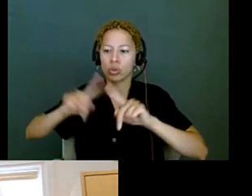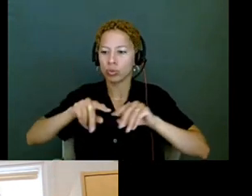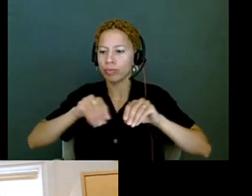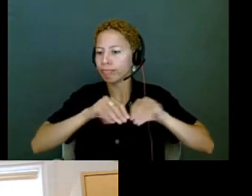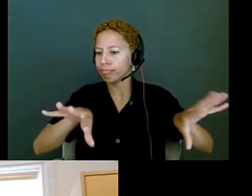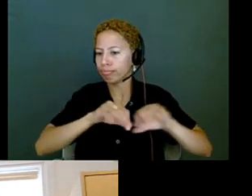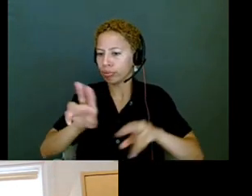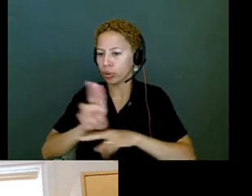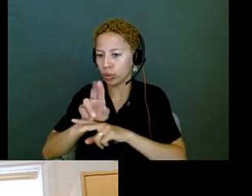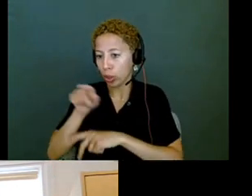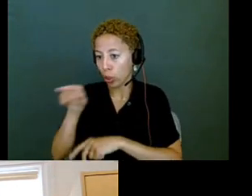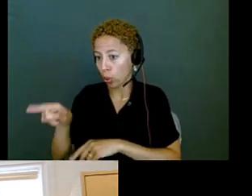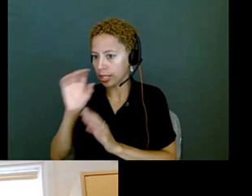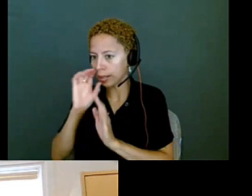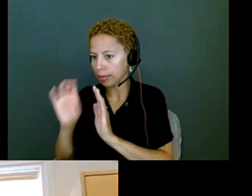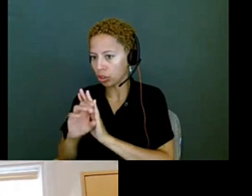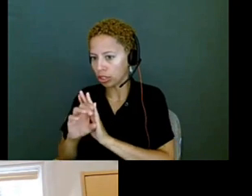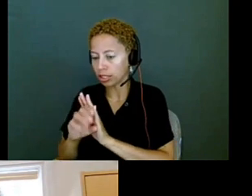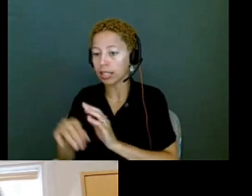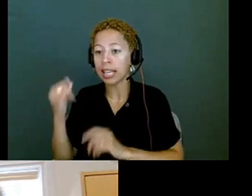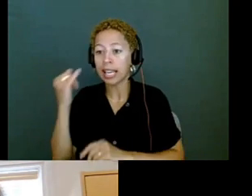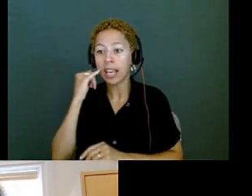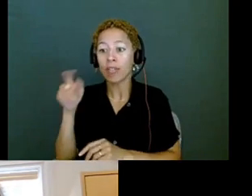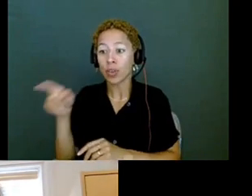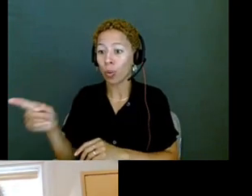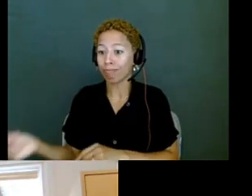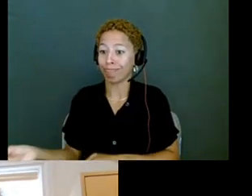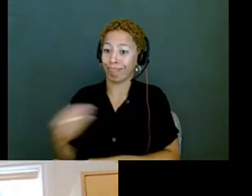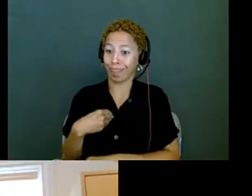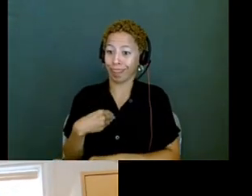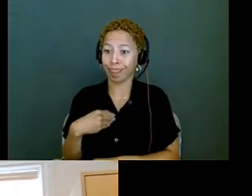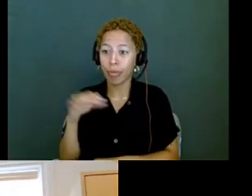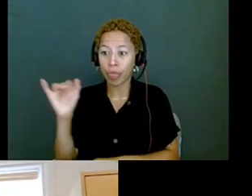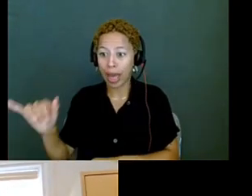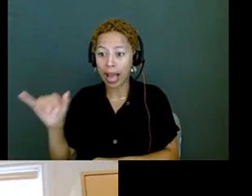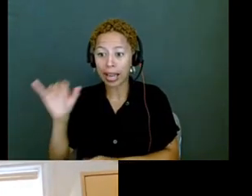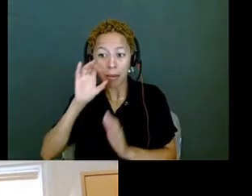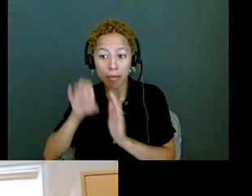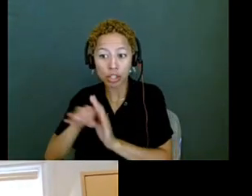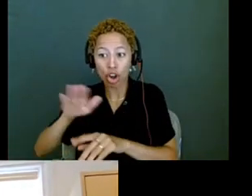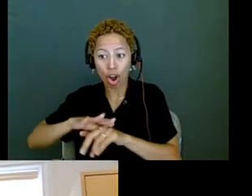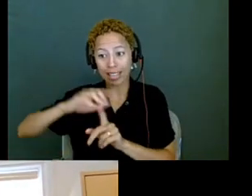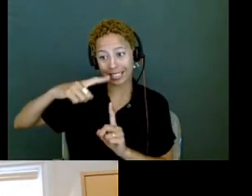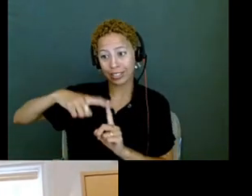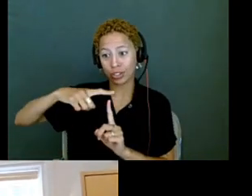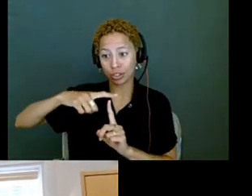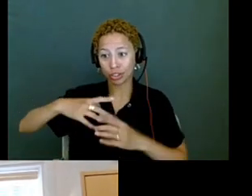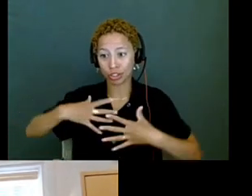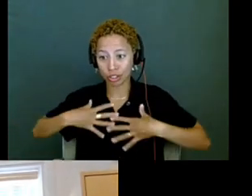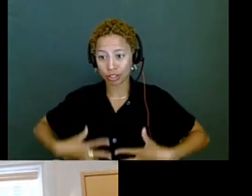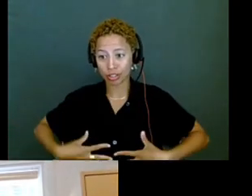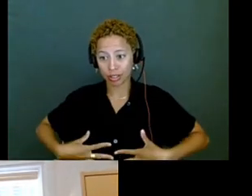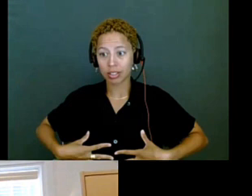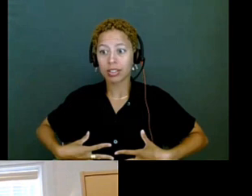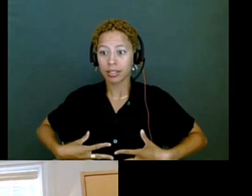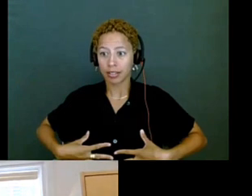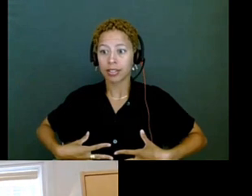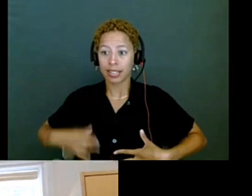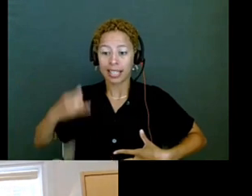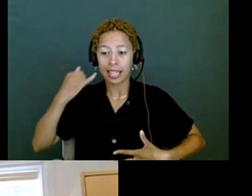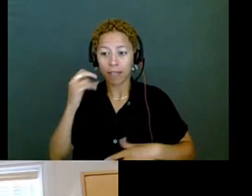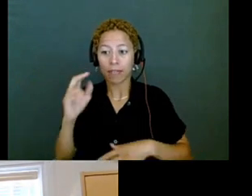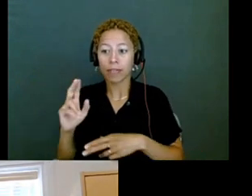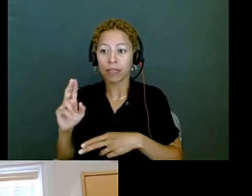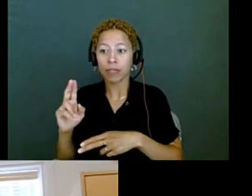if you decide even to put the image on a t-shirt, so it was a question I was asking recently, they basically said that if you use a template,